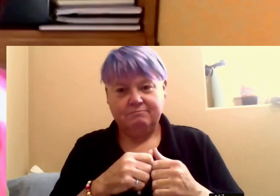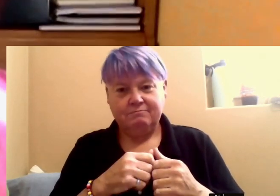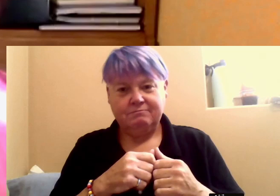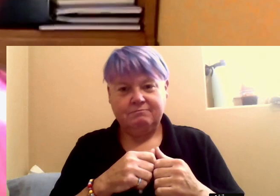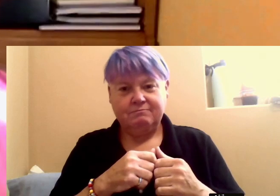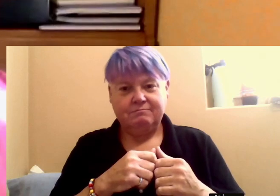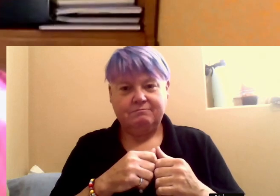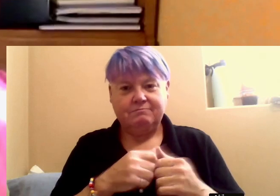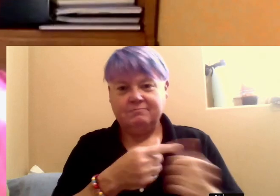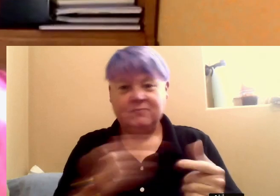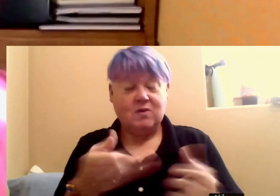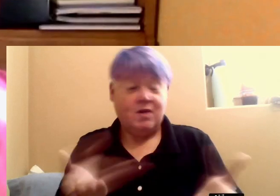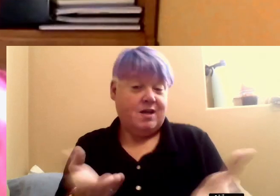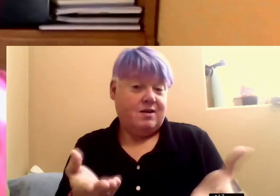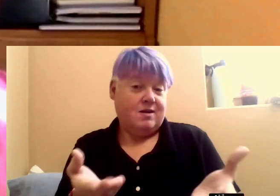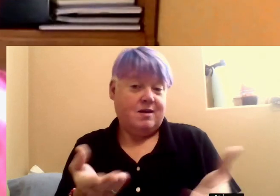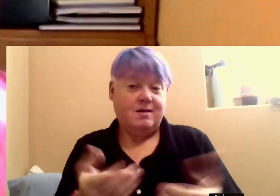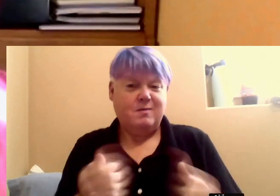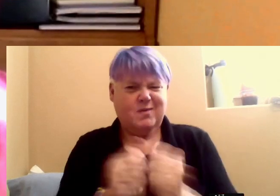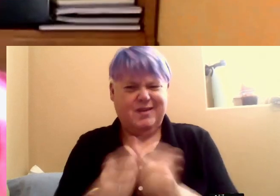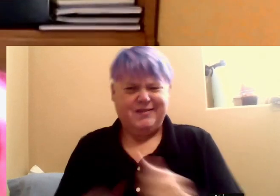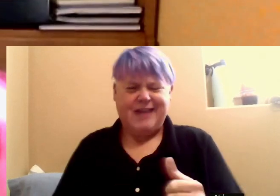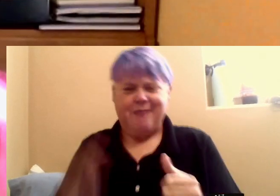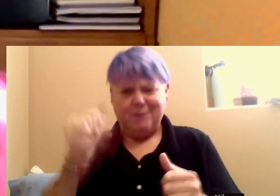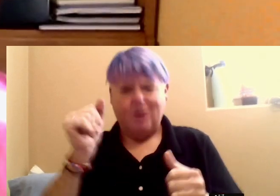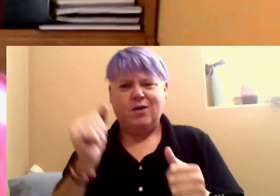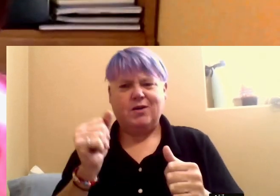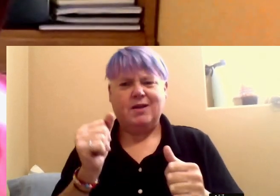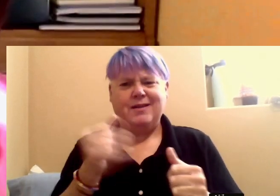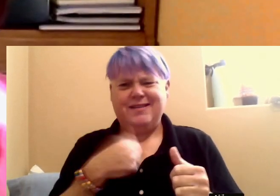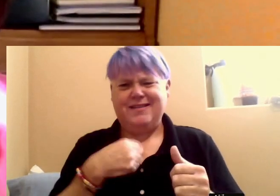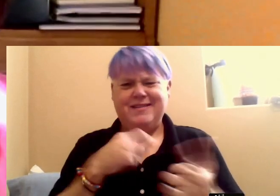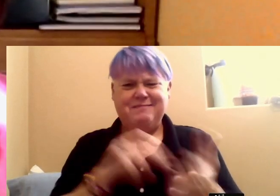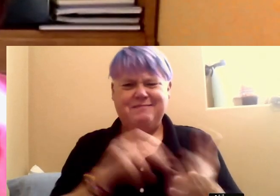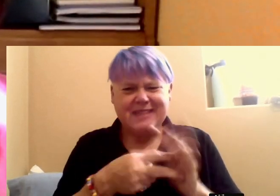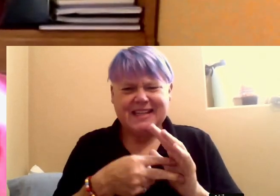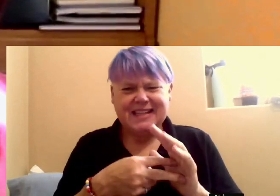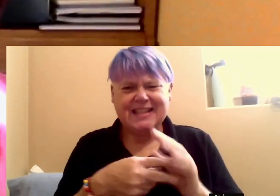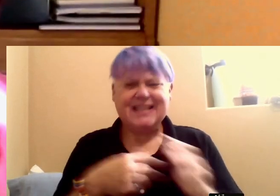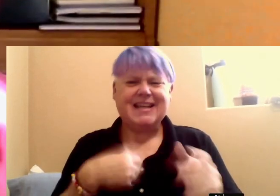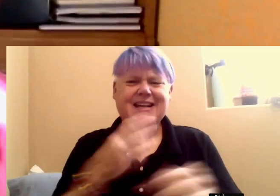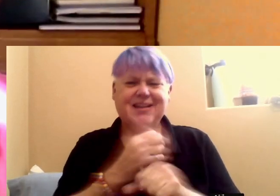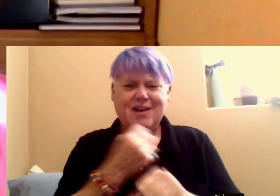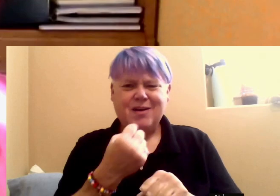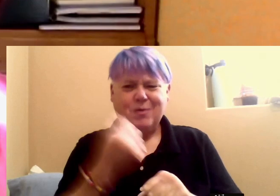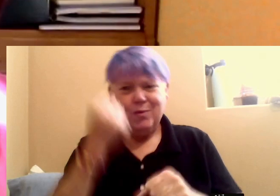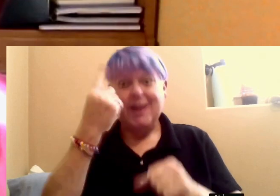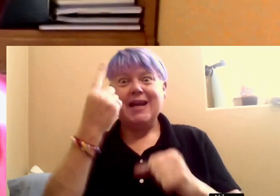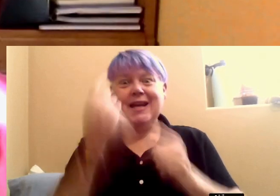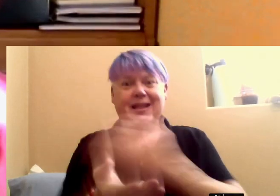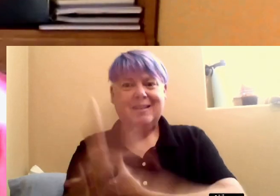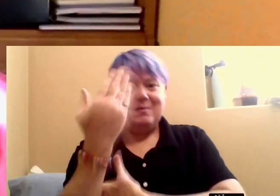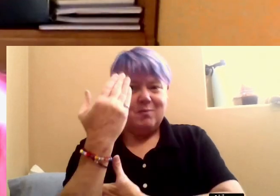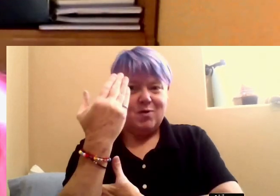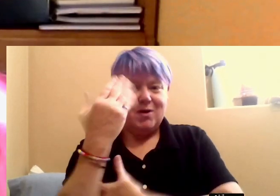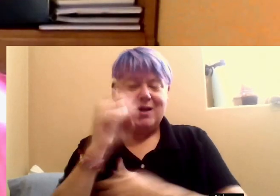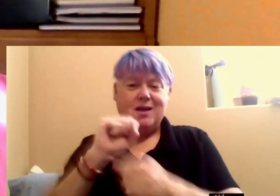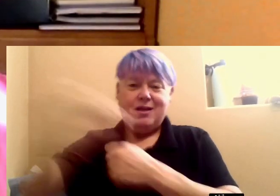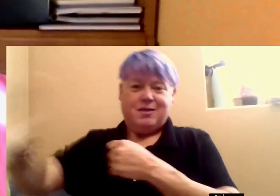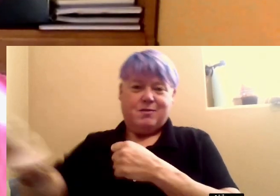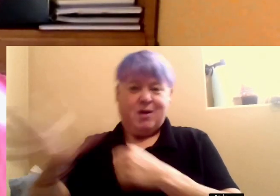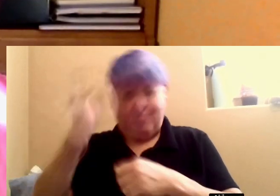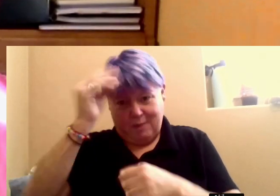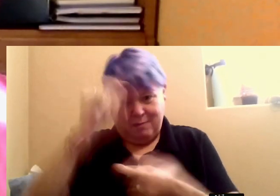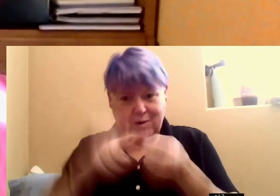So here I am with this damn dog. I mean, I literally got up in the morning, threw out my boyfriend, drove out to the